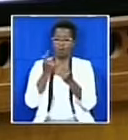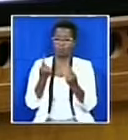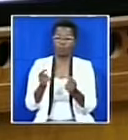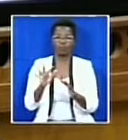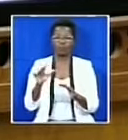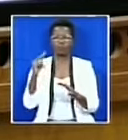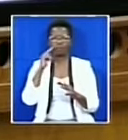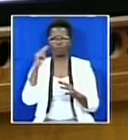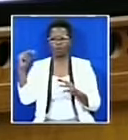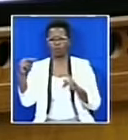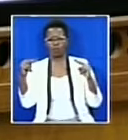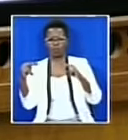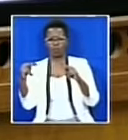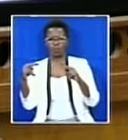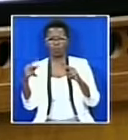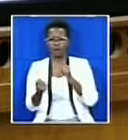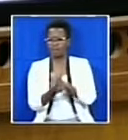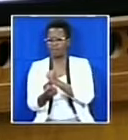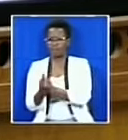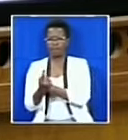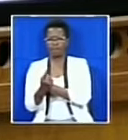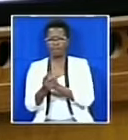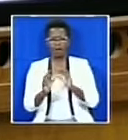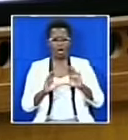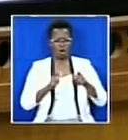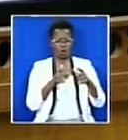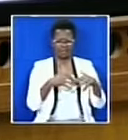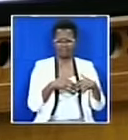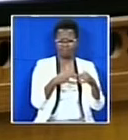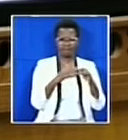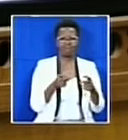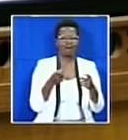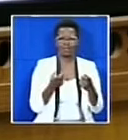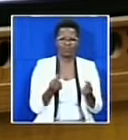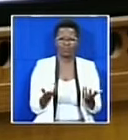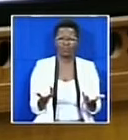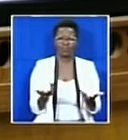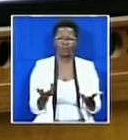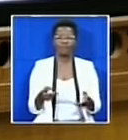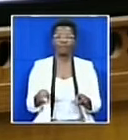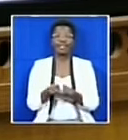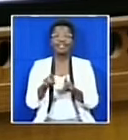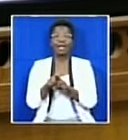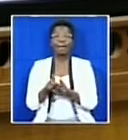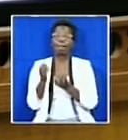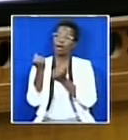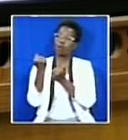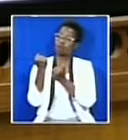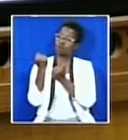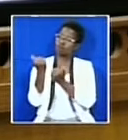views, to establish a commission. Even the manner in which the recommendation